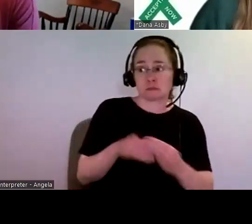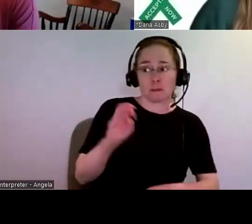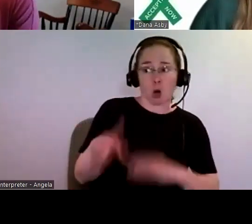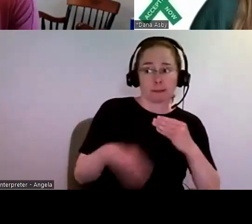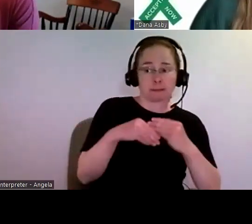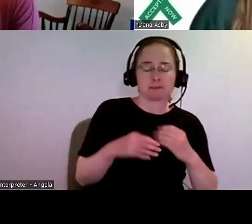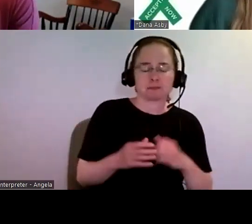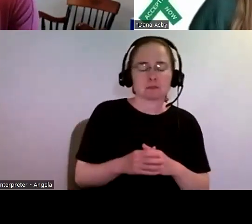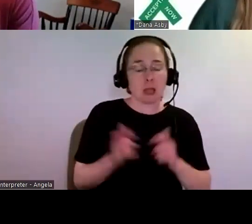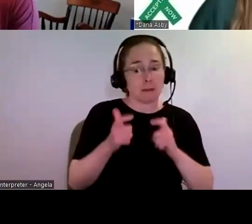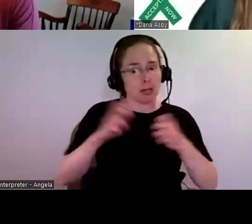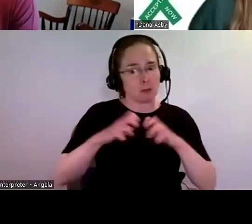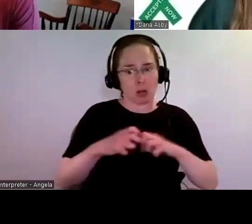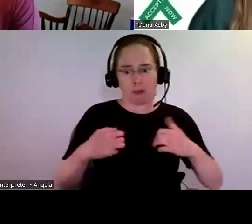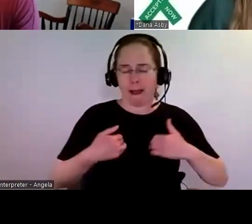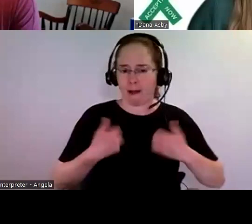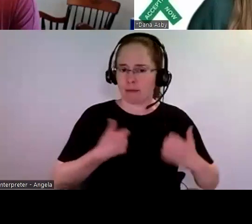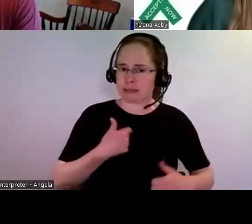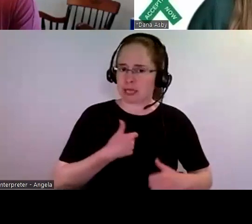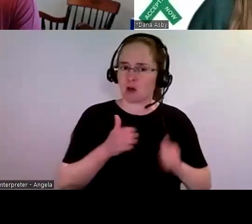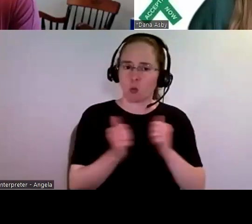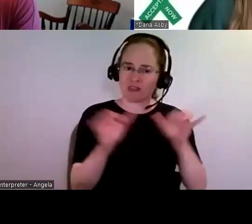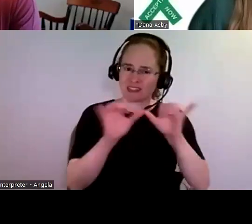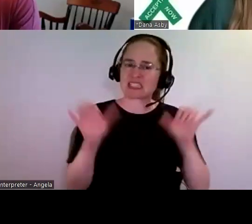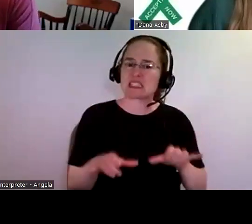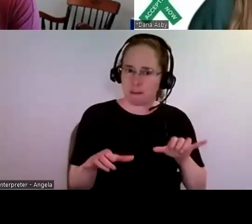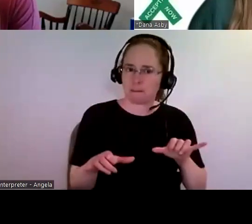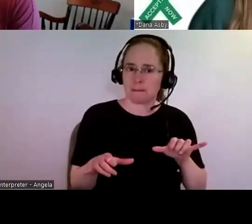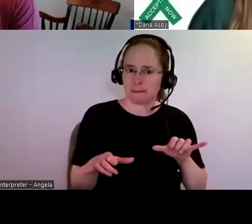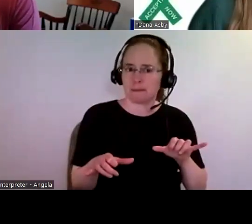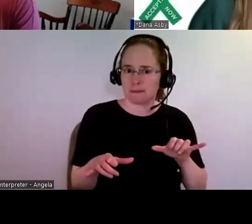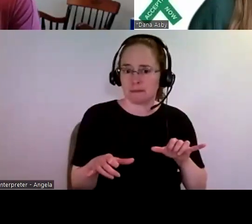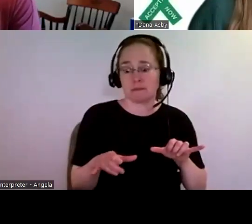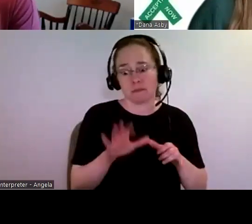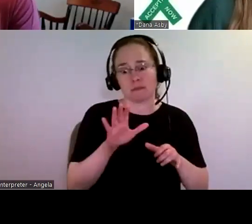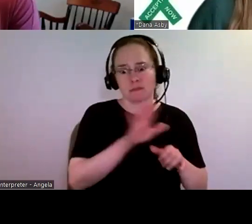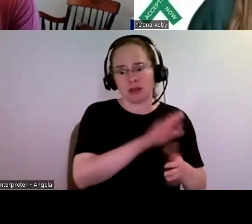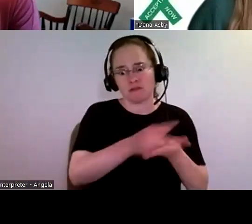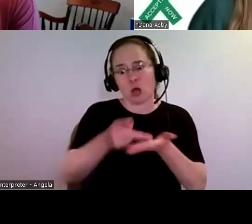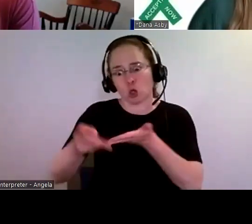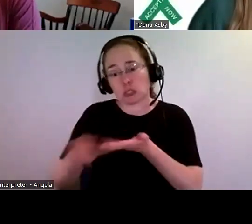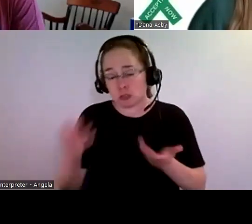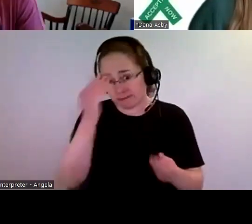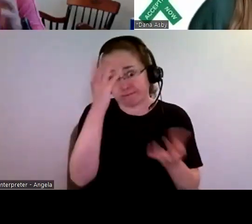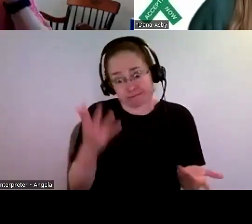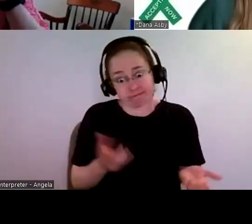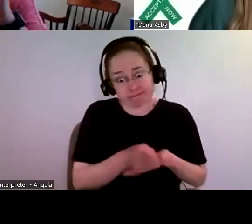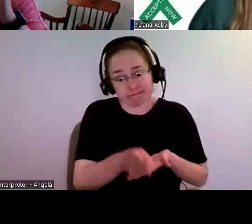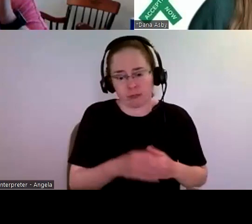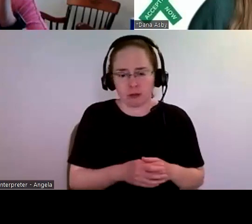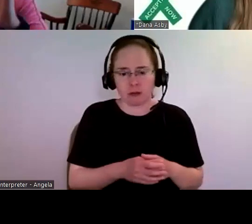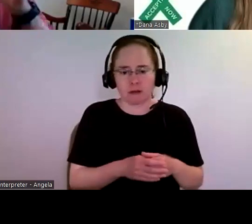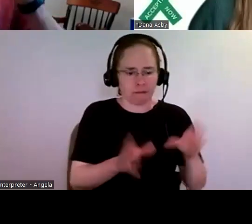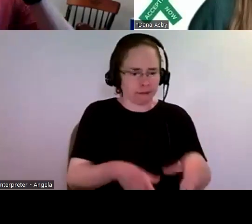The biggest problem I have with the system and its failures, I'll just say it the way it is being